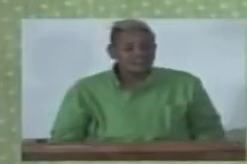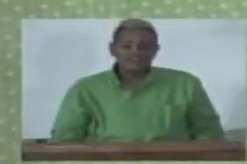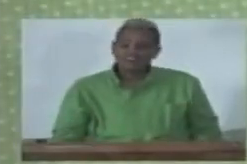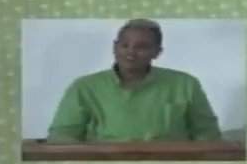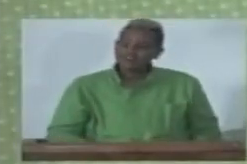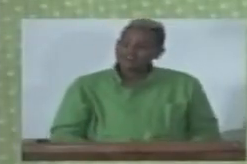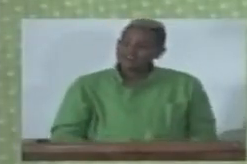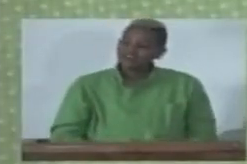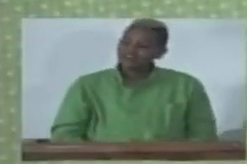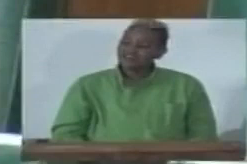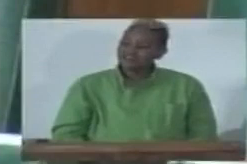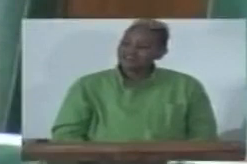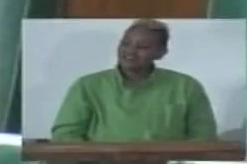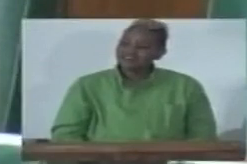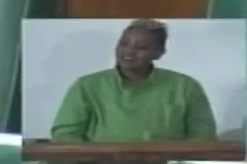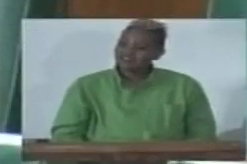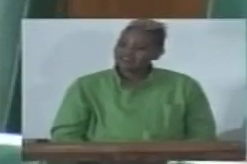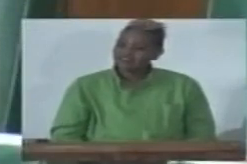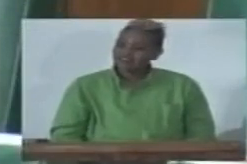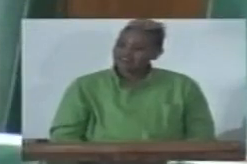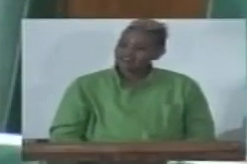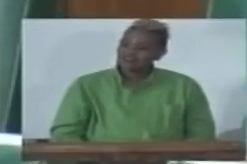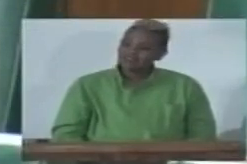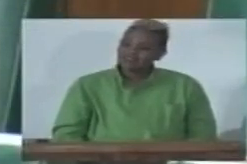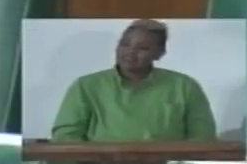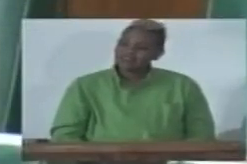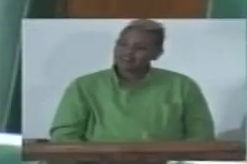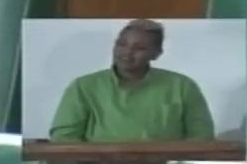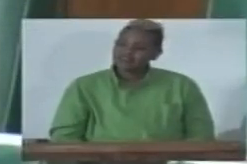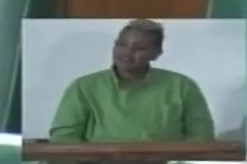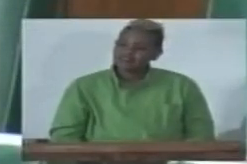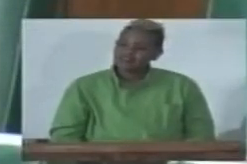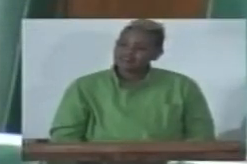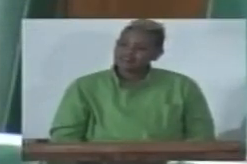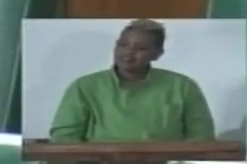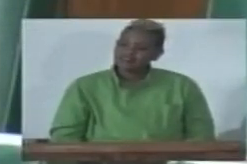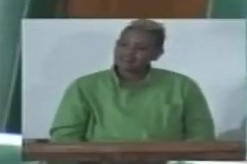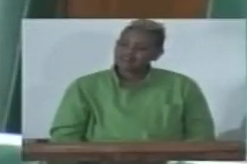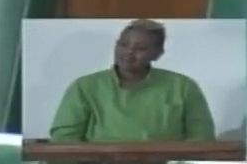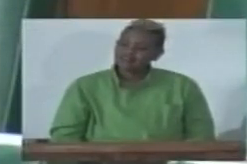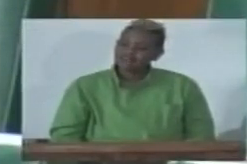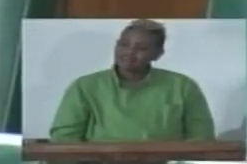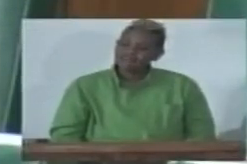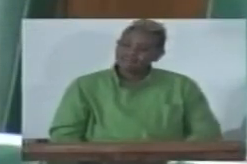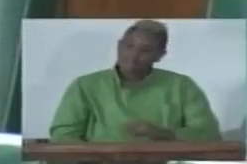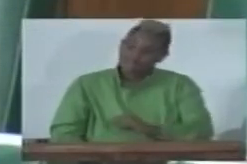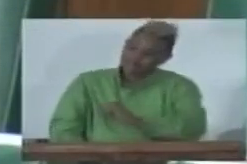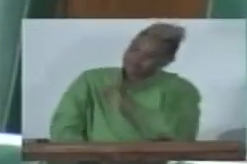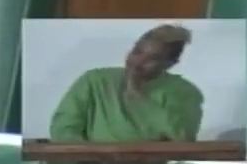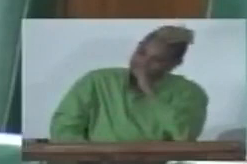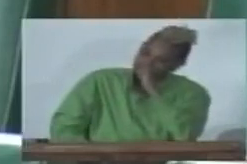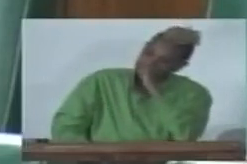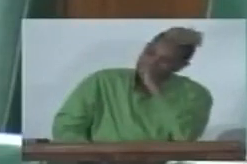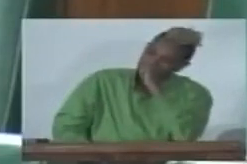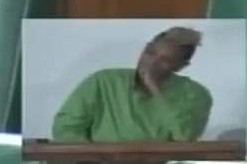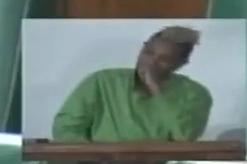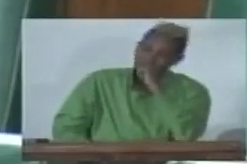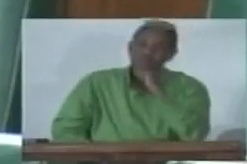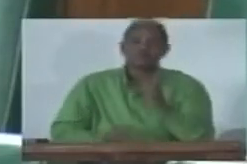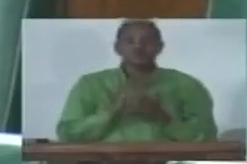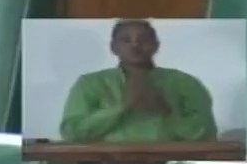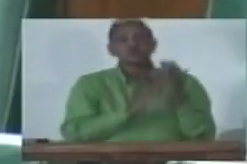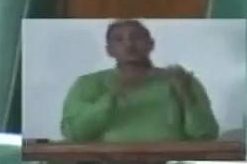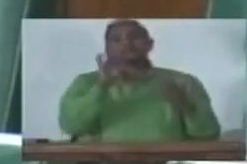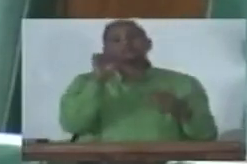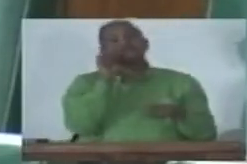So, Mr. President, there are some tips in terms of that work culture, that friendly